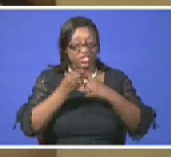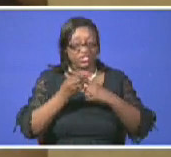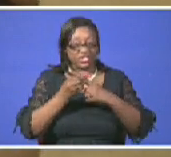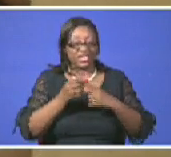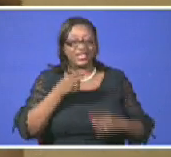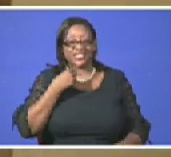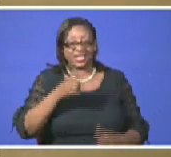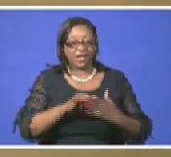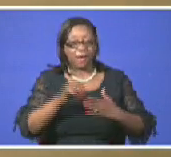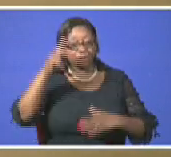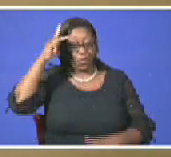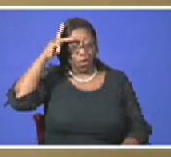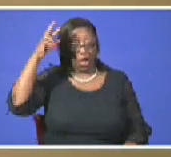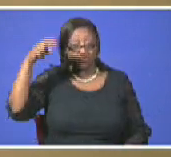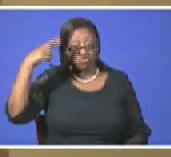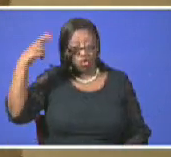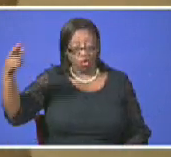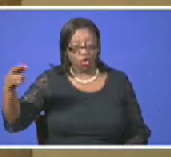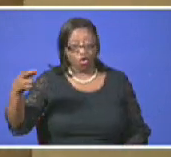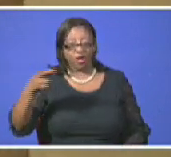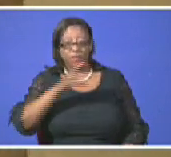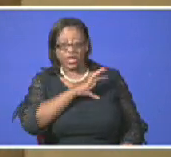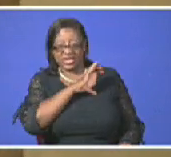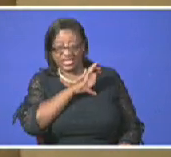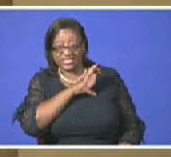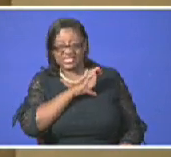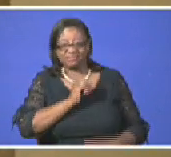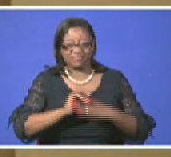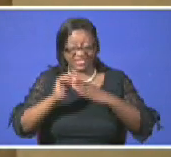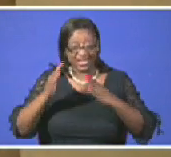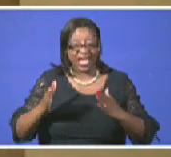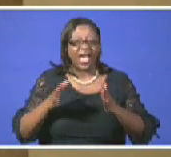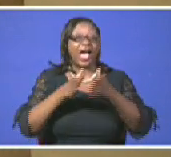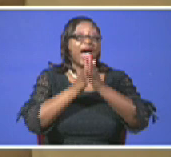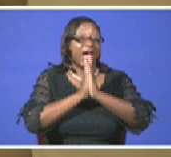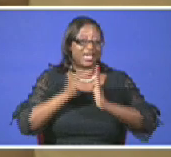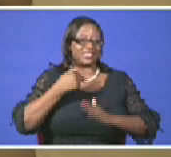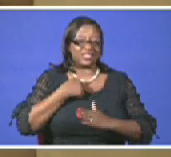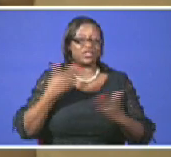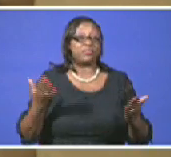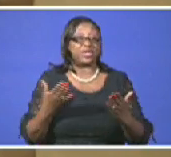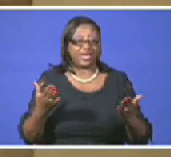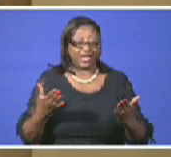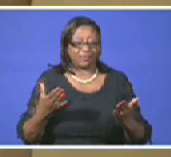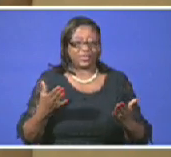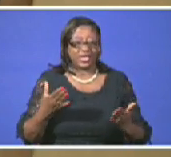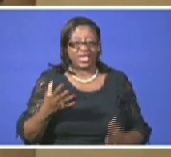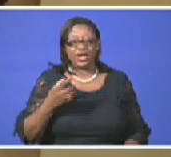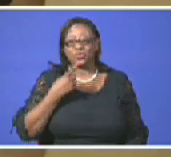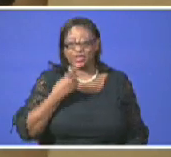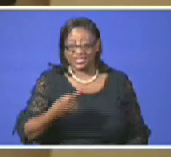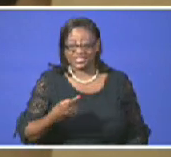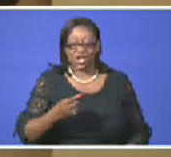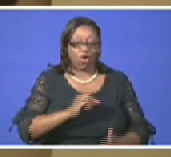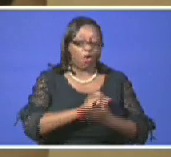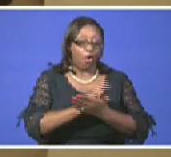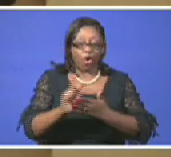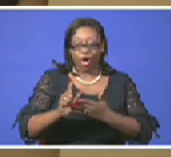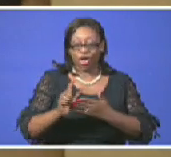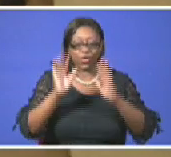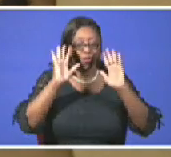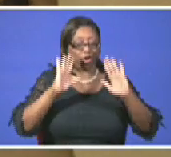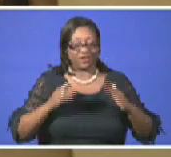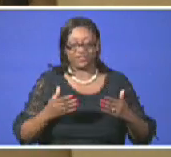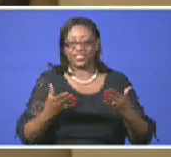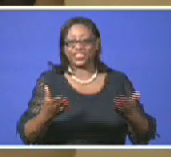Mr. Paul Wood, who has graciously asked us to be here today for you, we extend all the love of the Royal Bahamas Police Force to